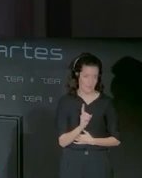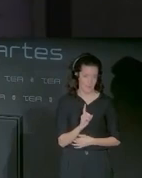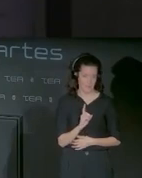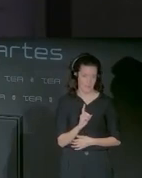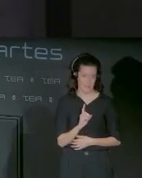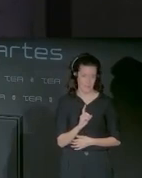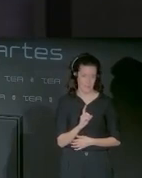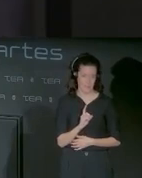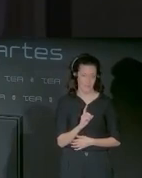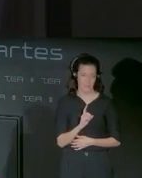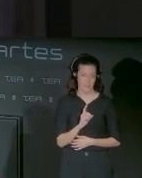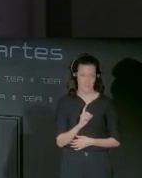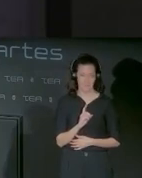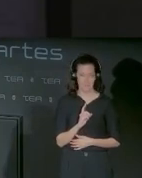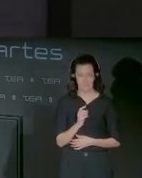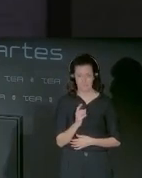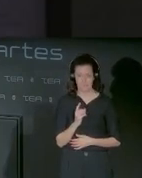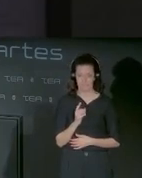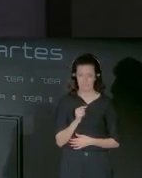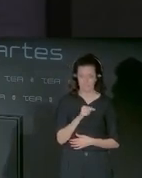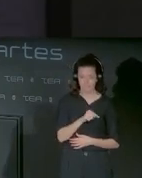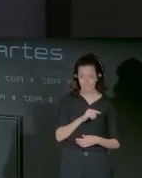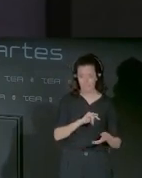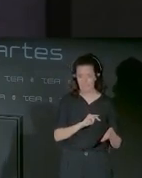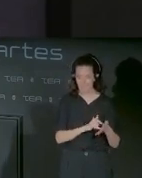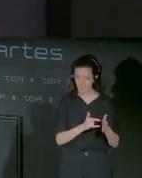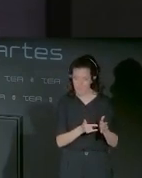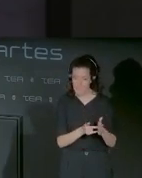material, I would say. Yeah, it's not real estate video games. So